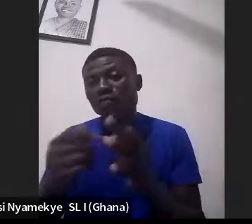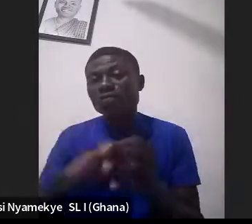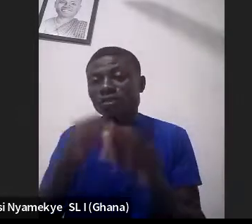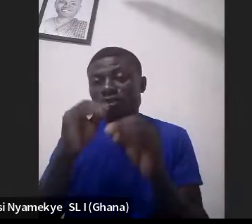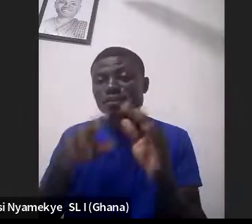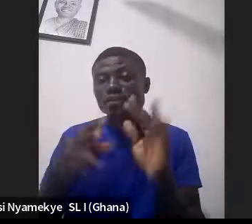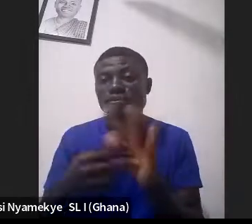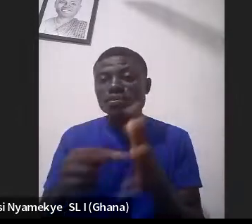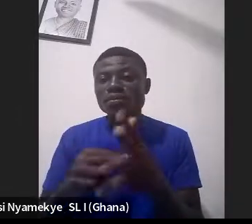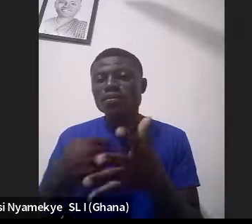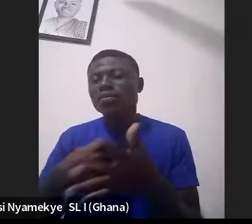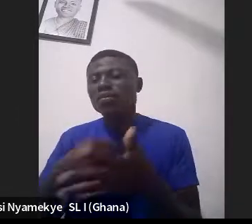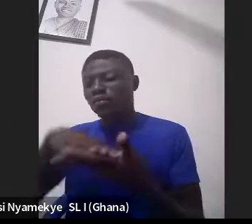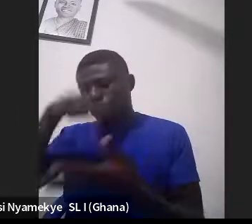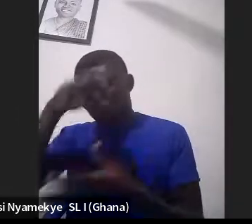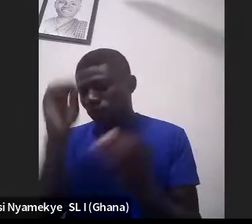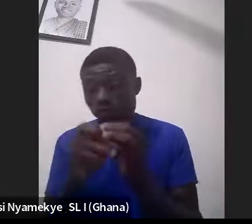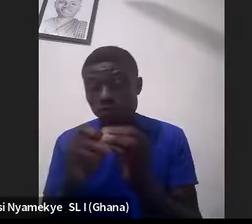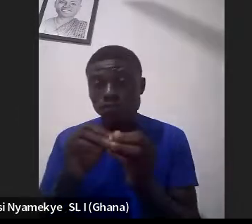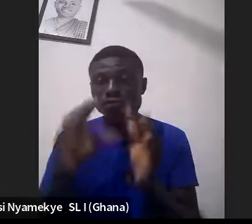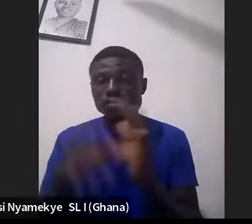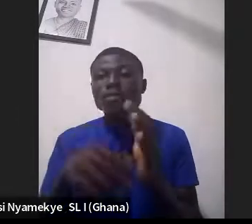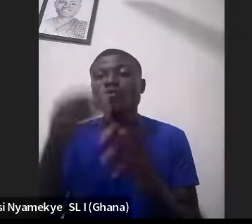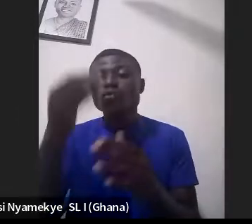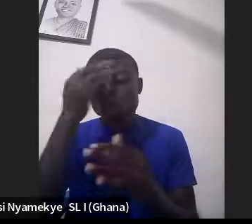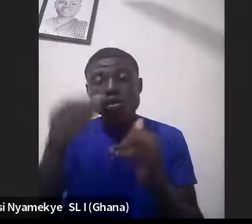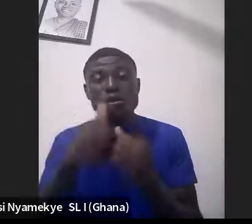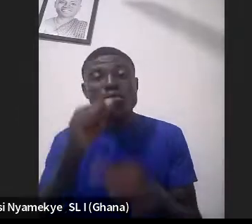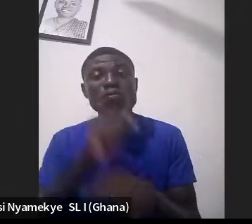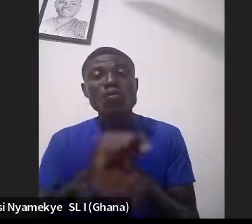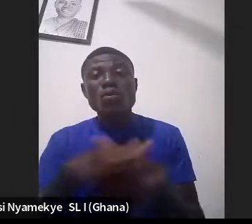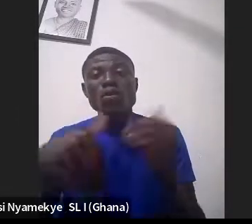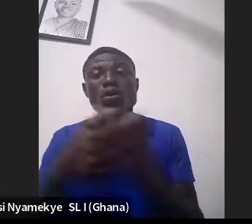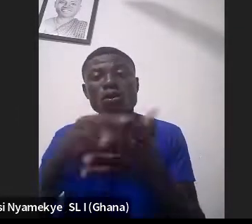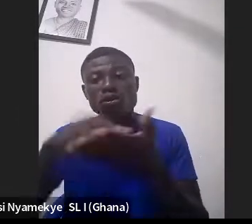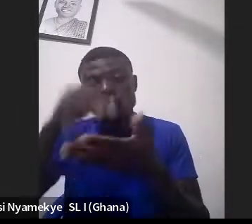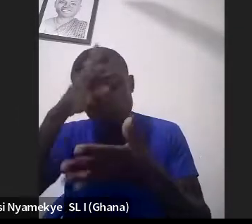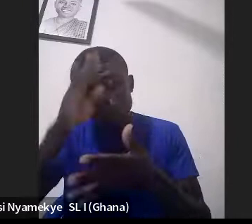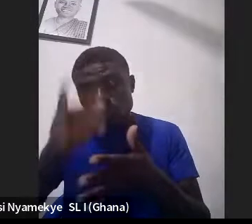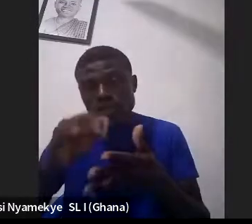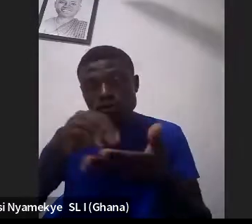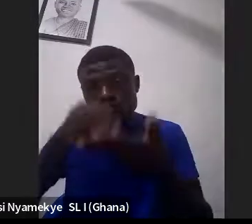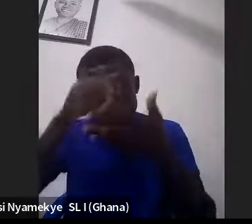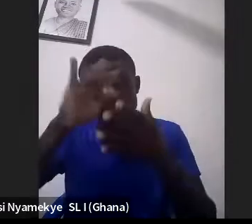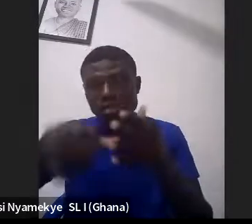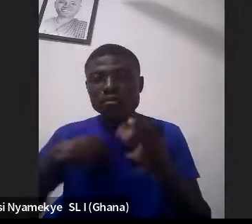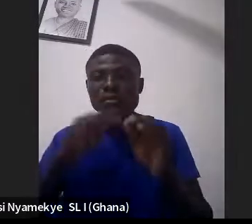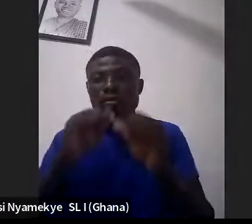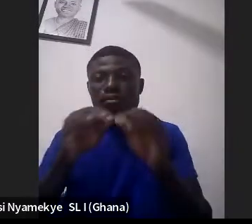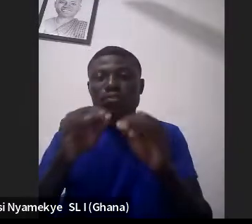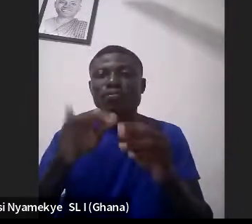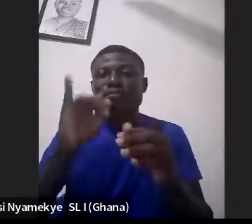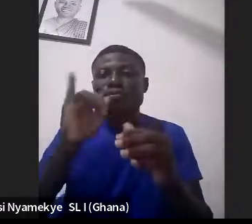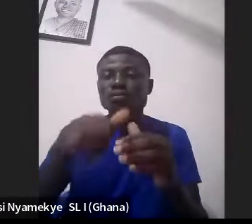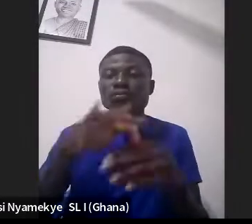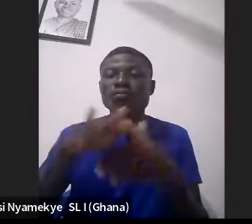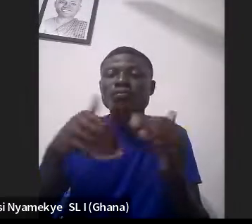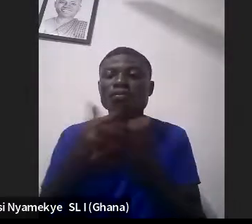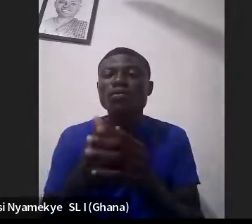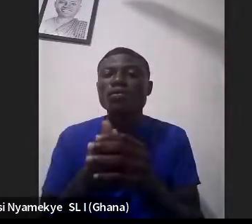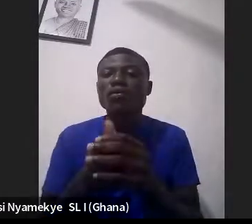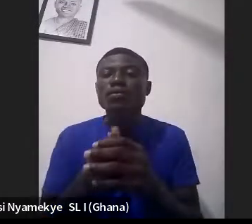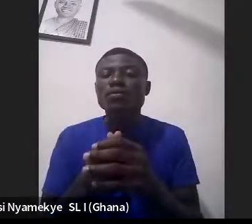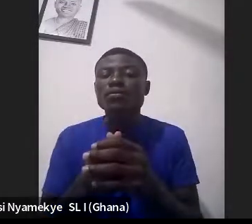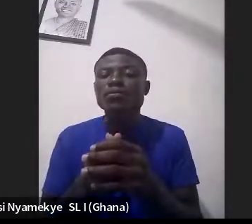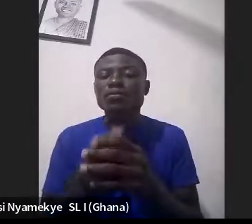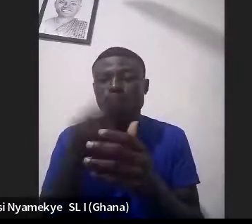educate myself to be able to cater for all the students that are under me. And I'm sure that's what